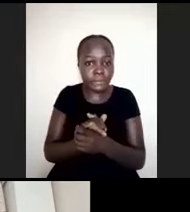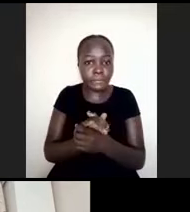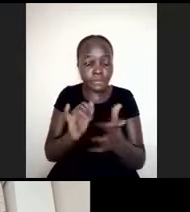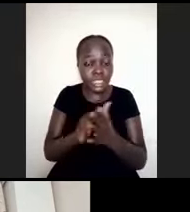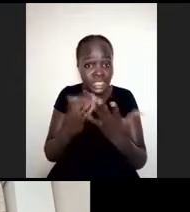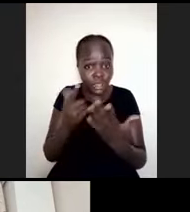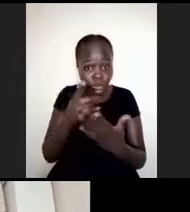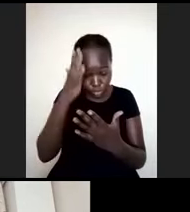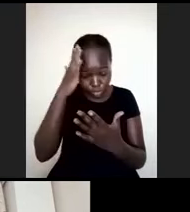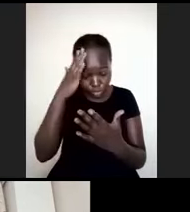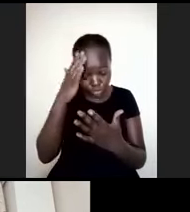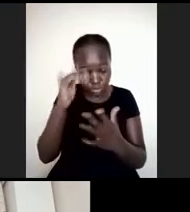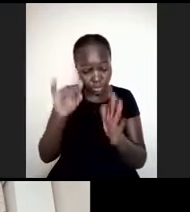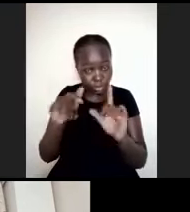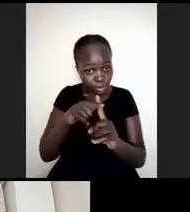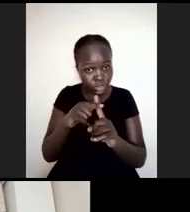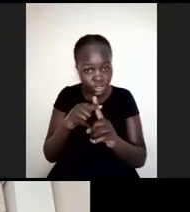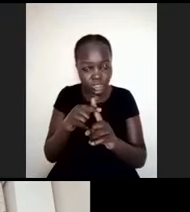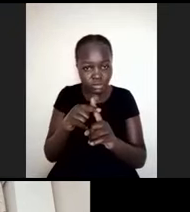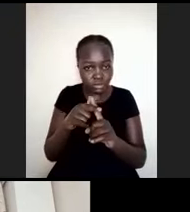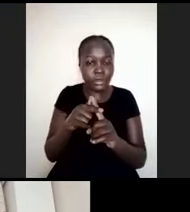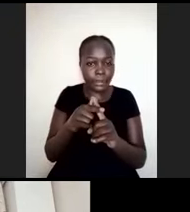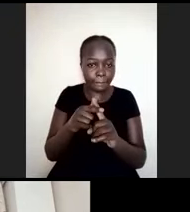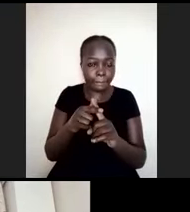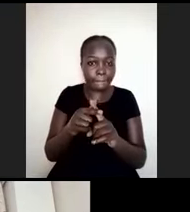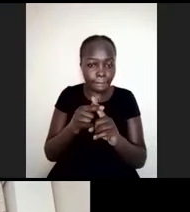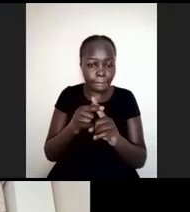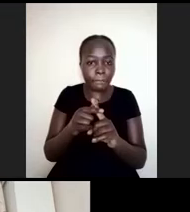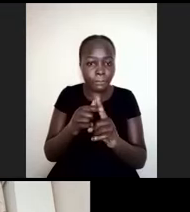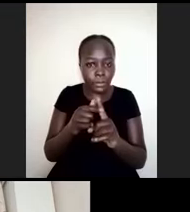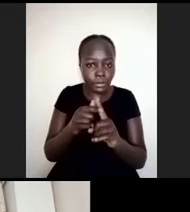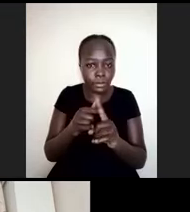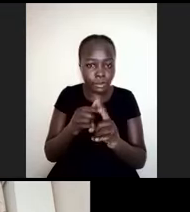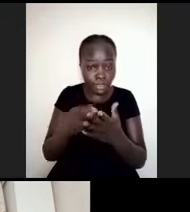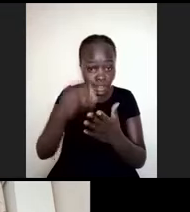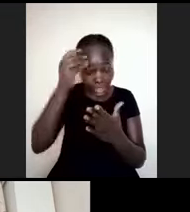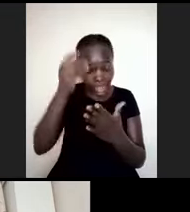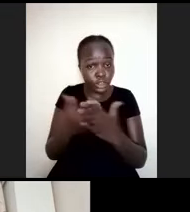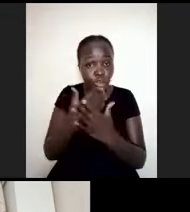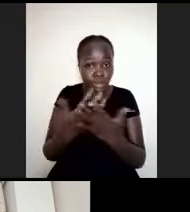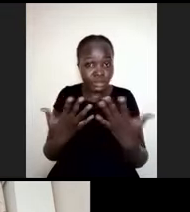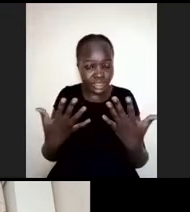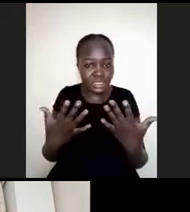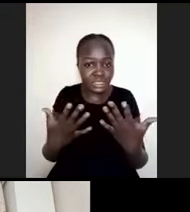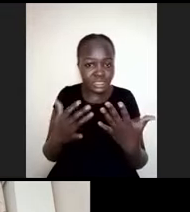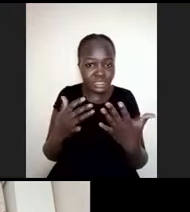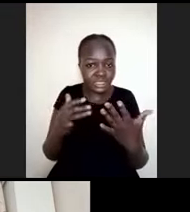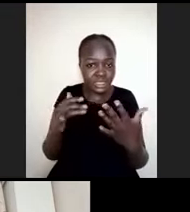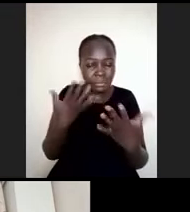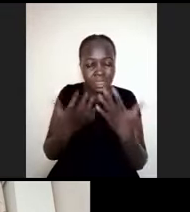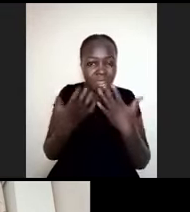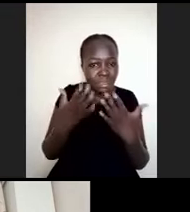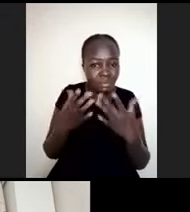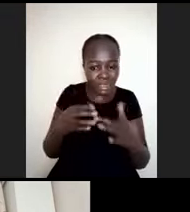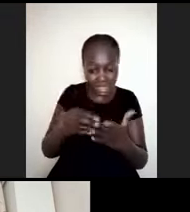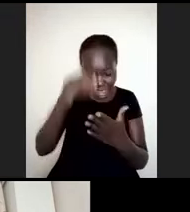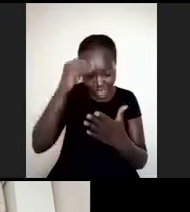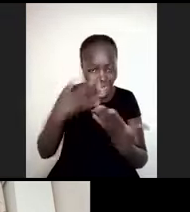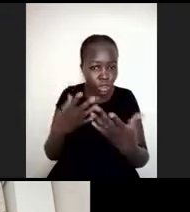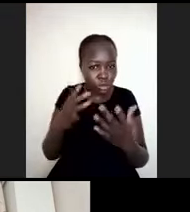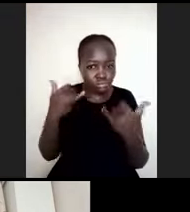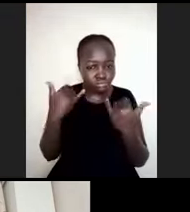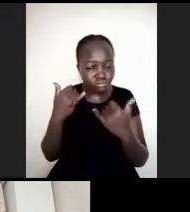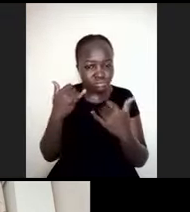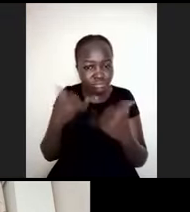it's positive. You know, they learn new hobbies that are good. Let's learn how to play an instrument. You know,